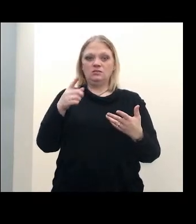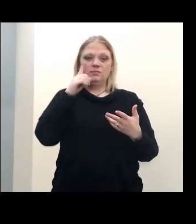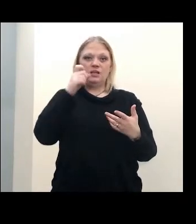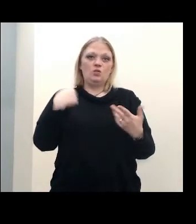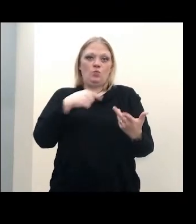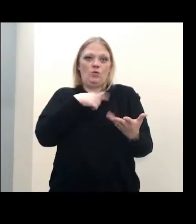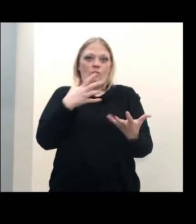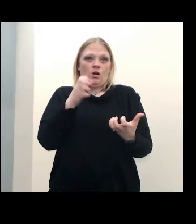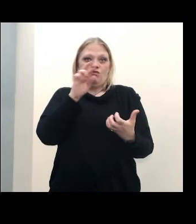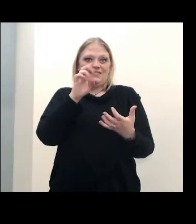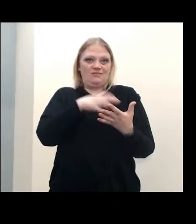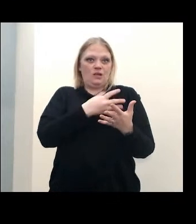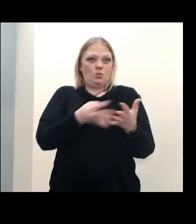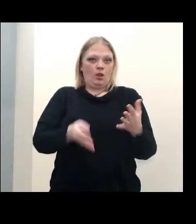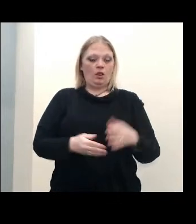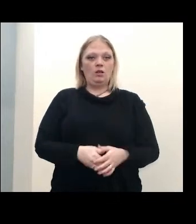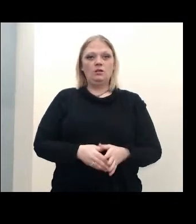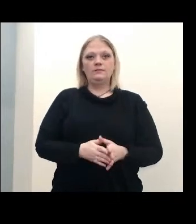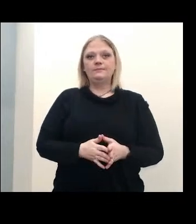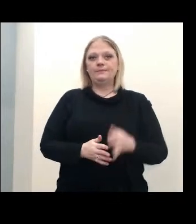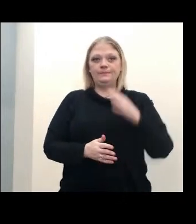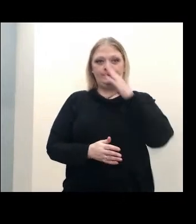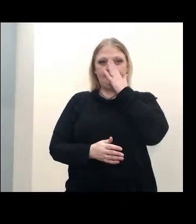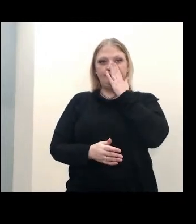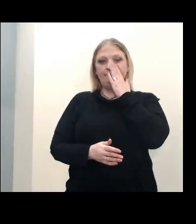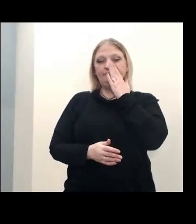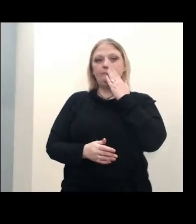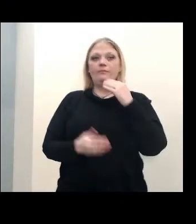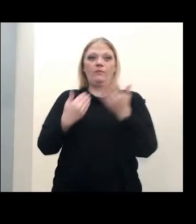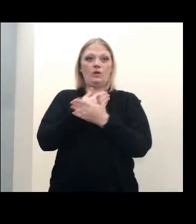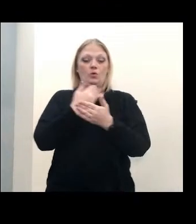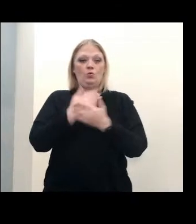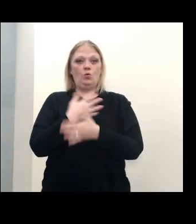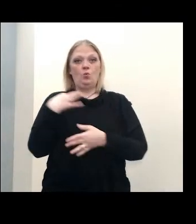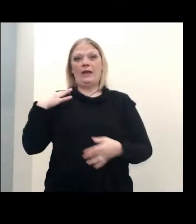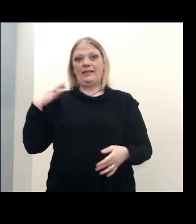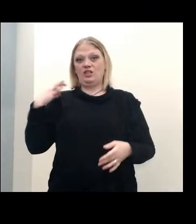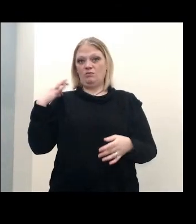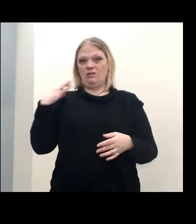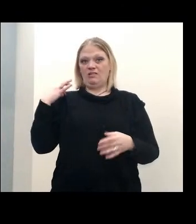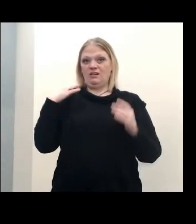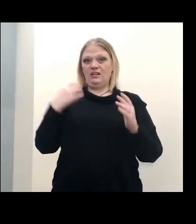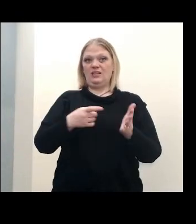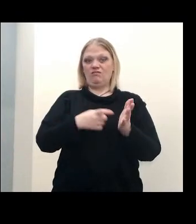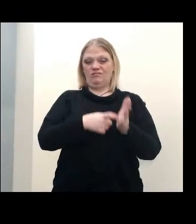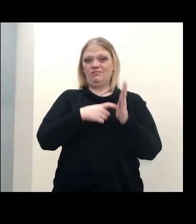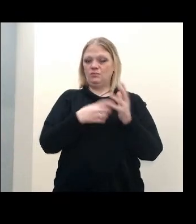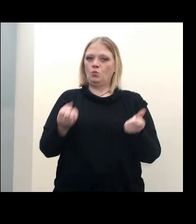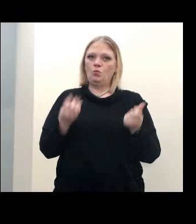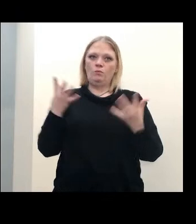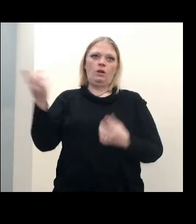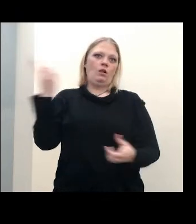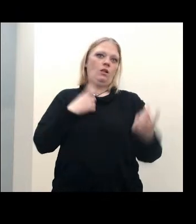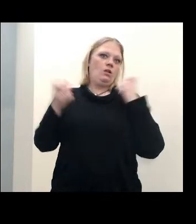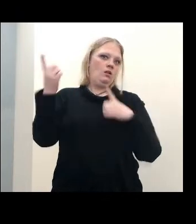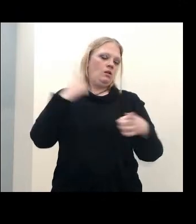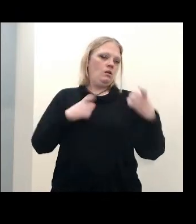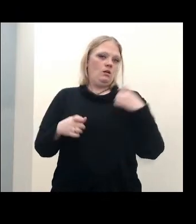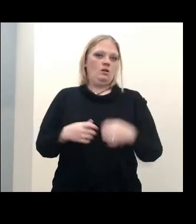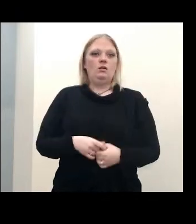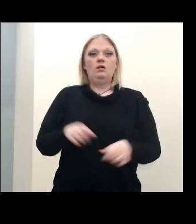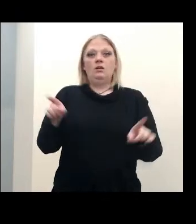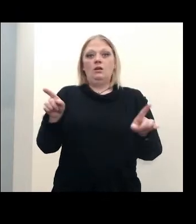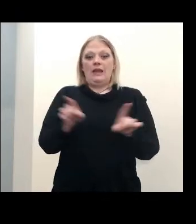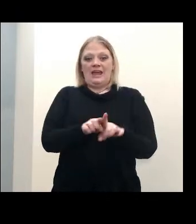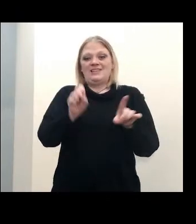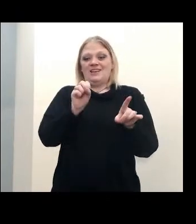us. So just talking about the new eligibility requirements, I know there are a lot of questions about that. So as of